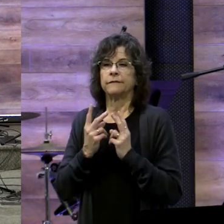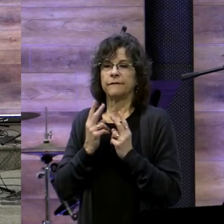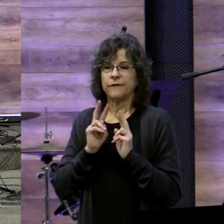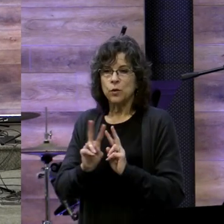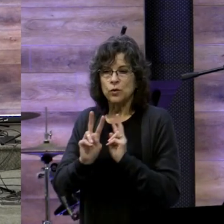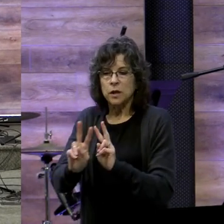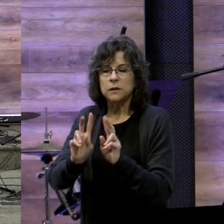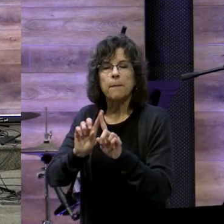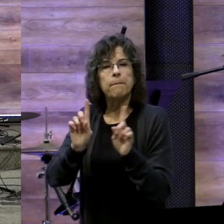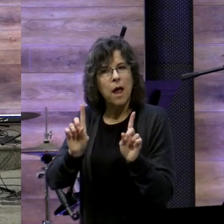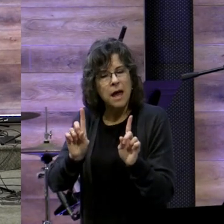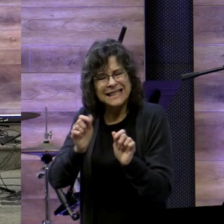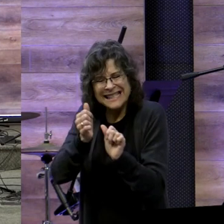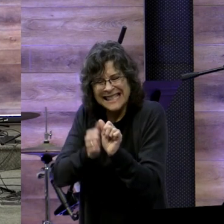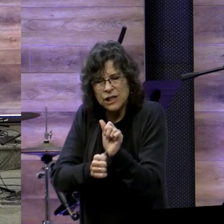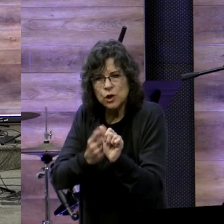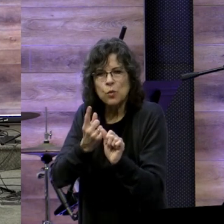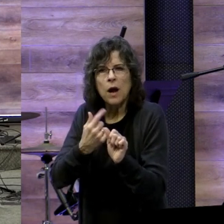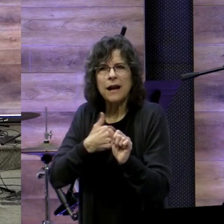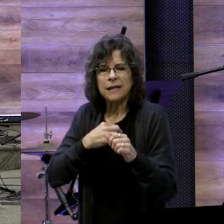cost.